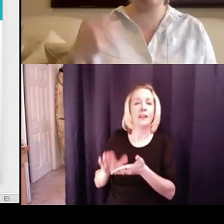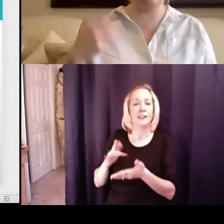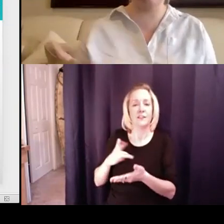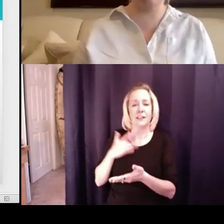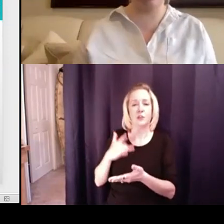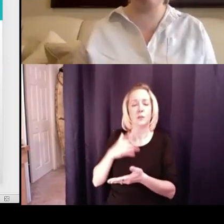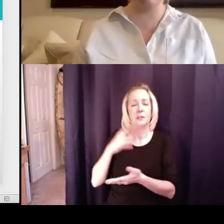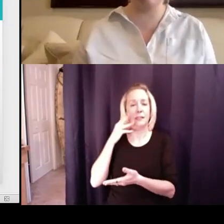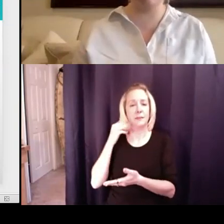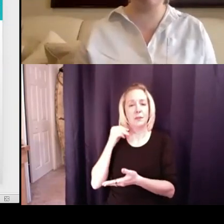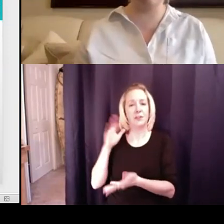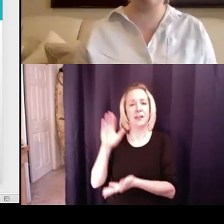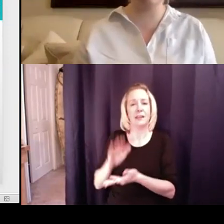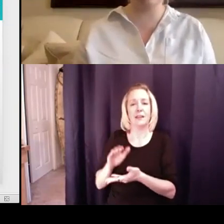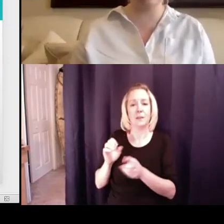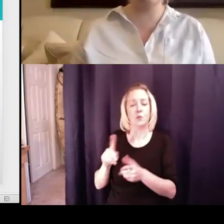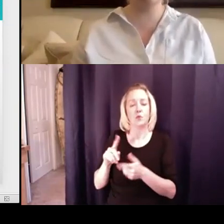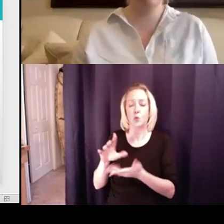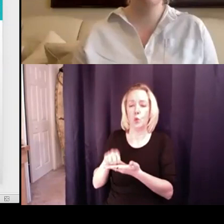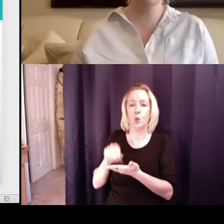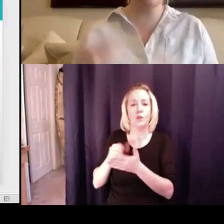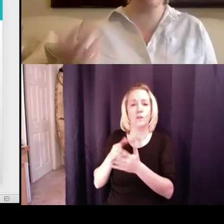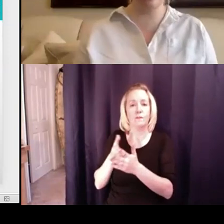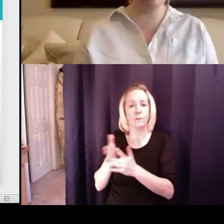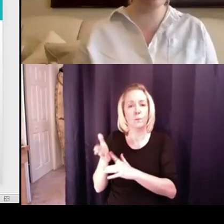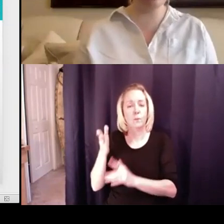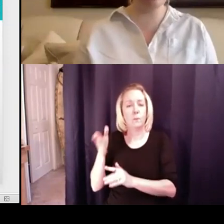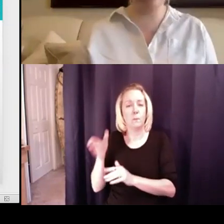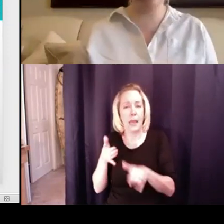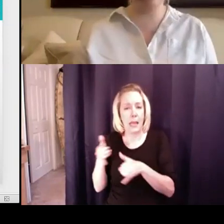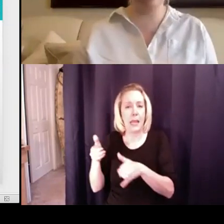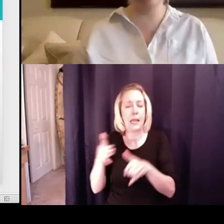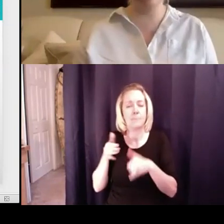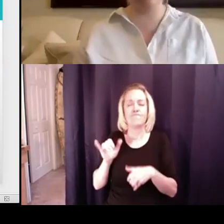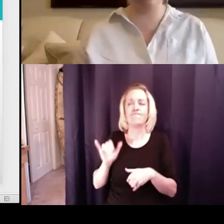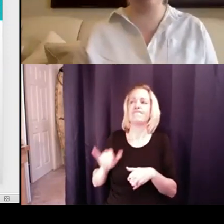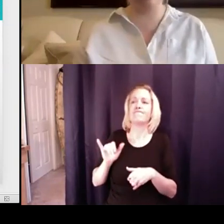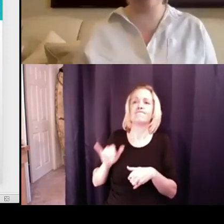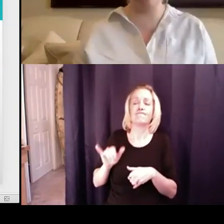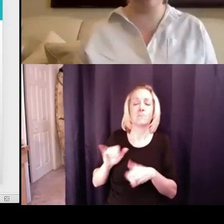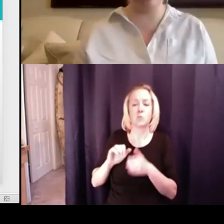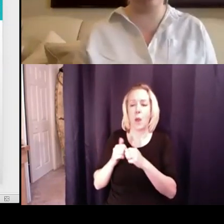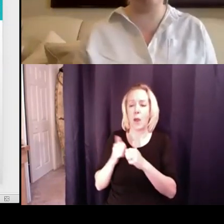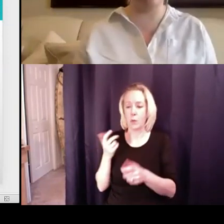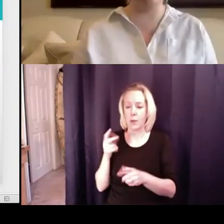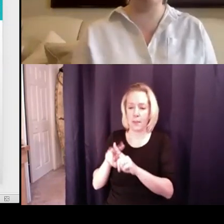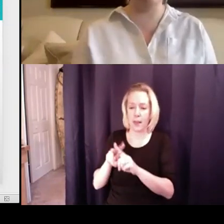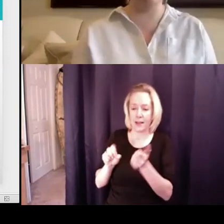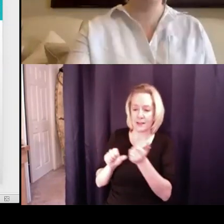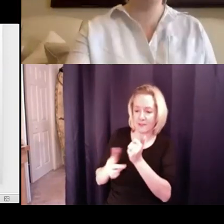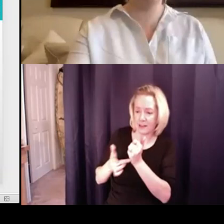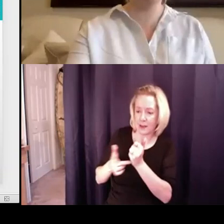same learning through play that their typical peers are getting. So thinking about trying to use assistive technology to help that child